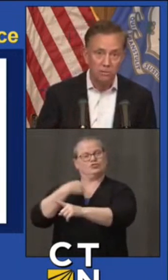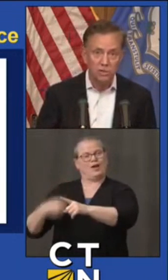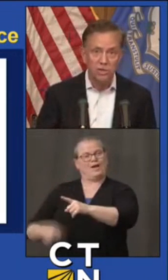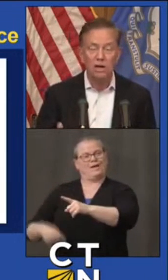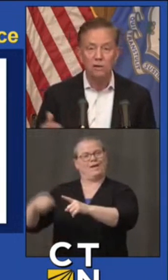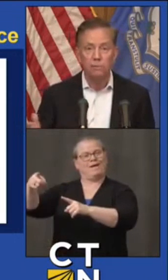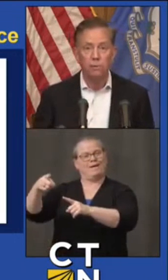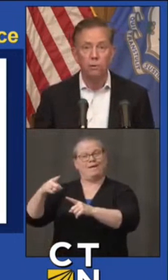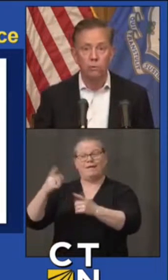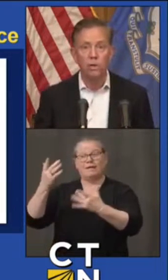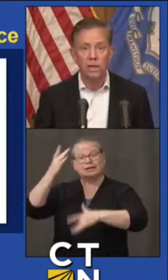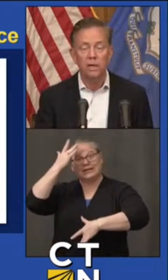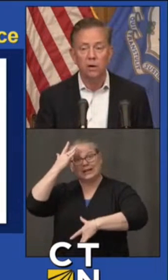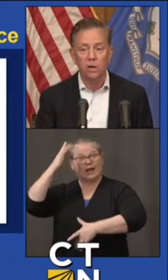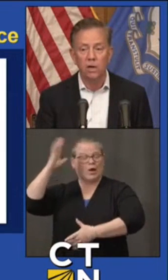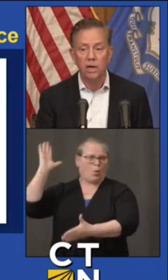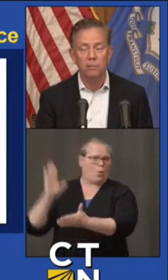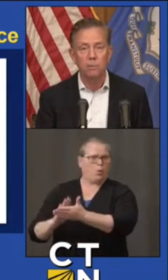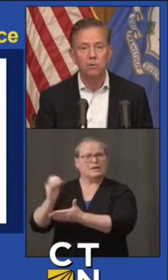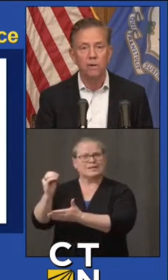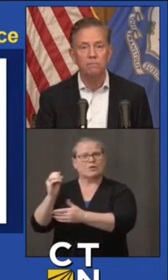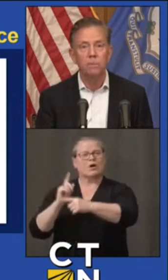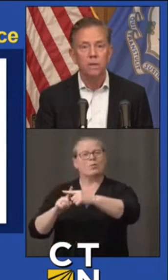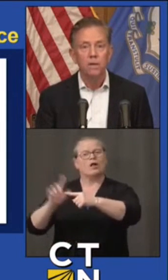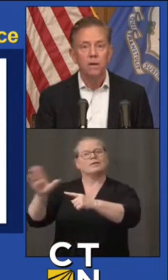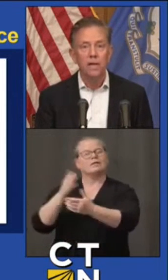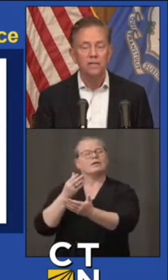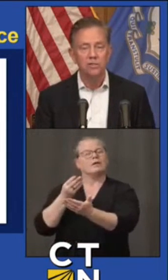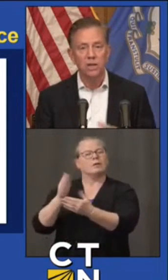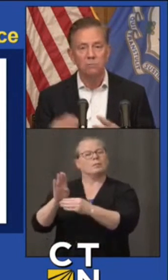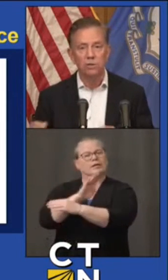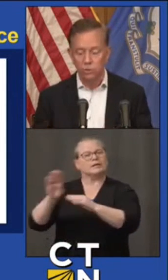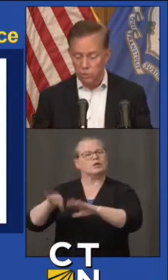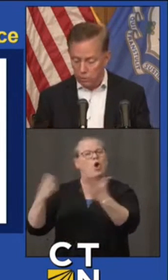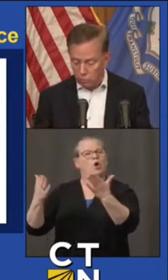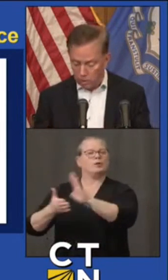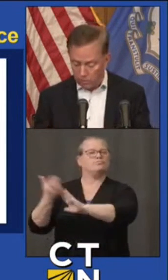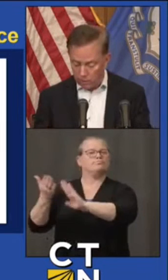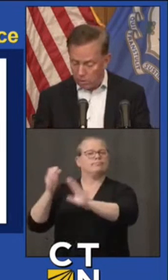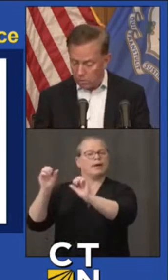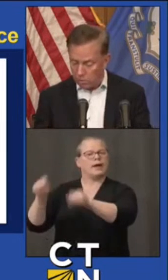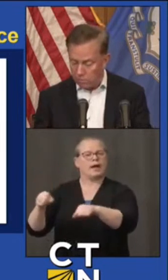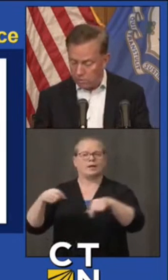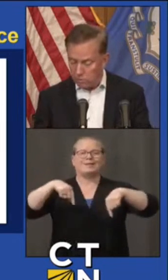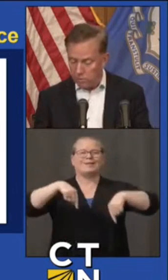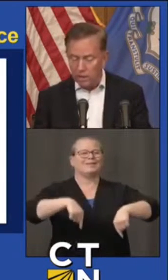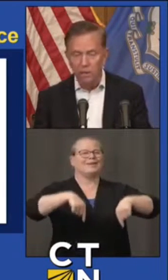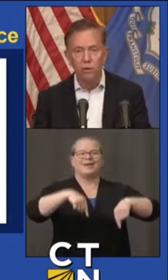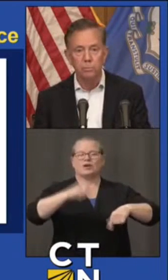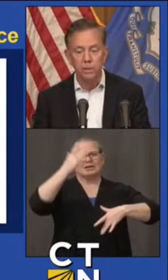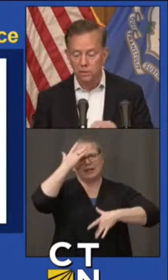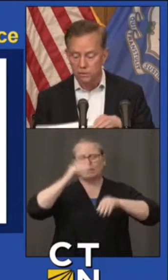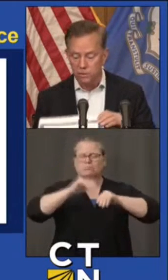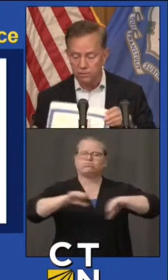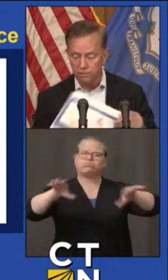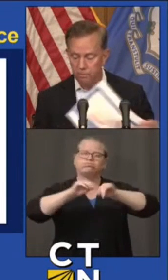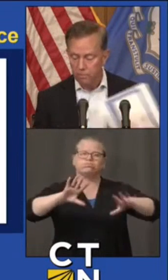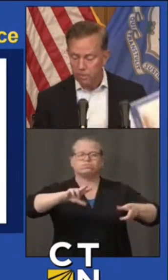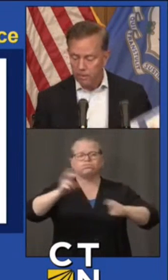health solved before we'll really get our economy moving, that said, we're still doing relatively well compared to a lot of our